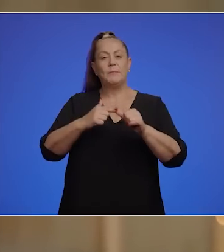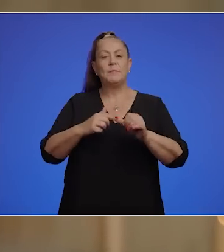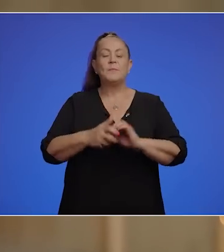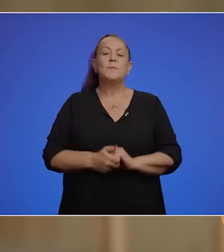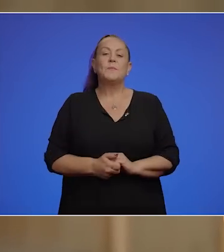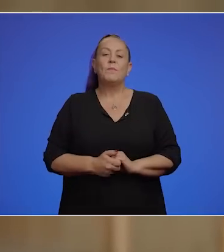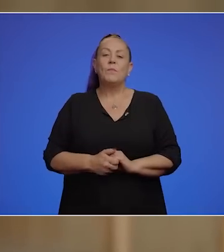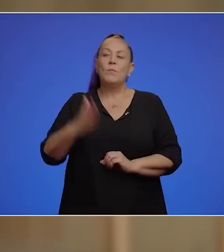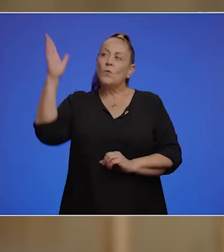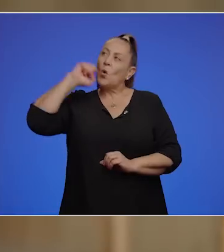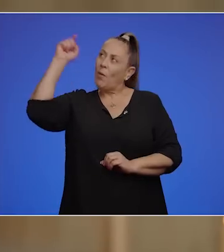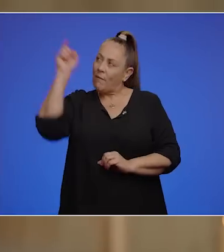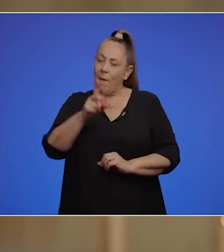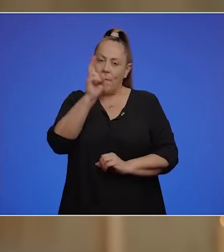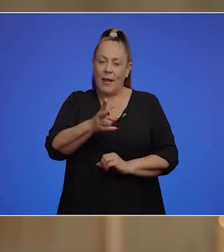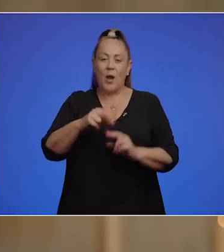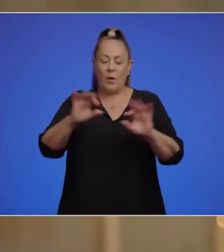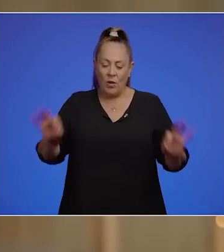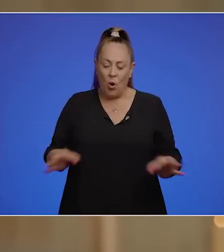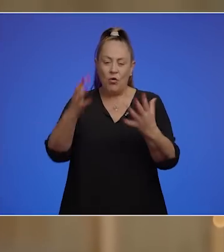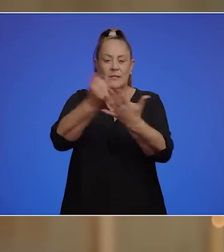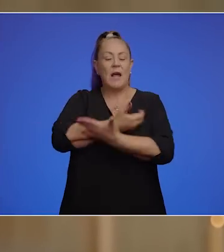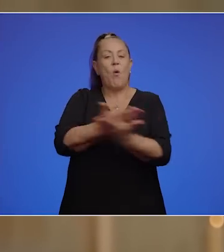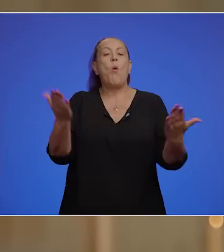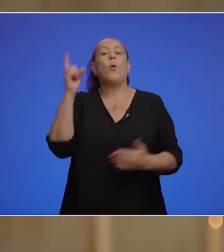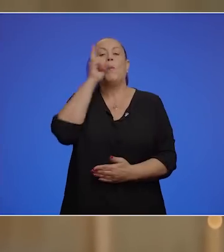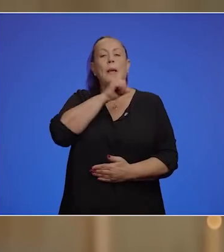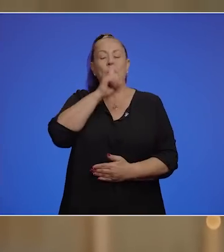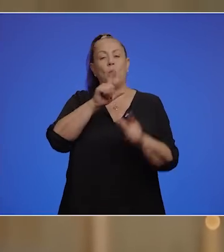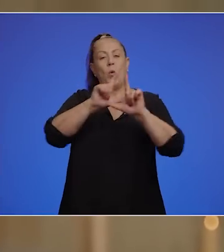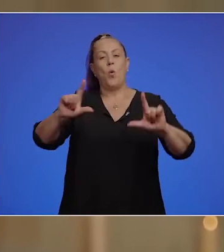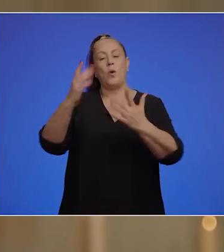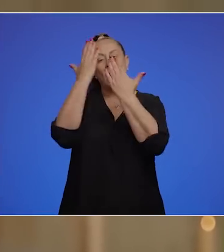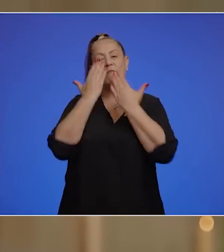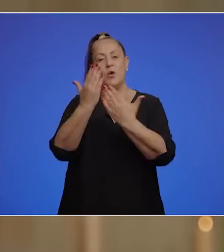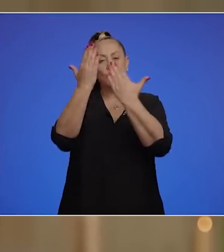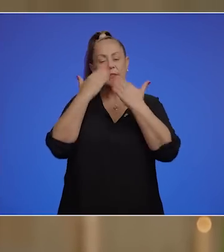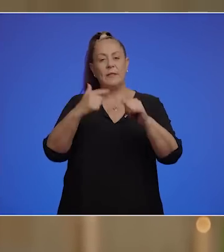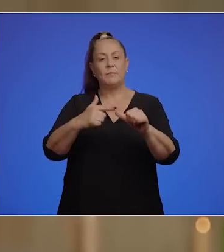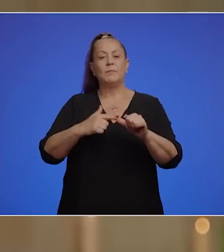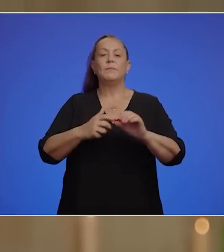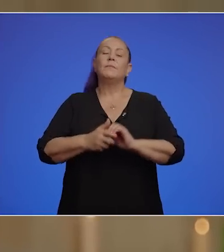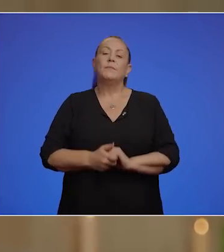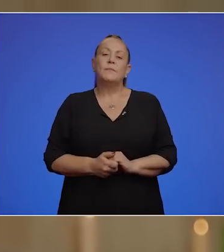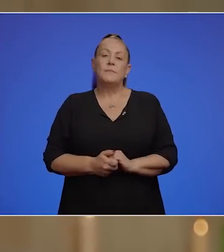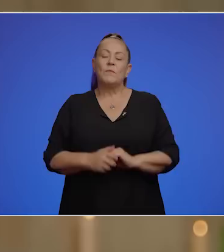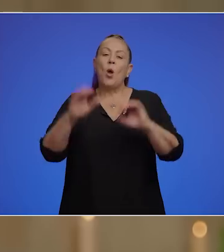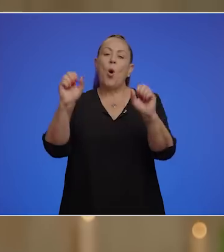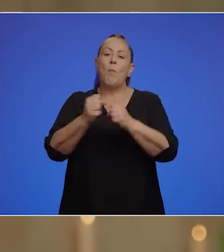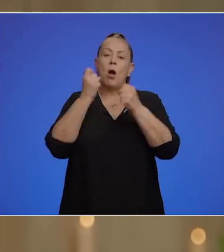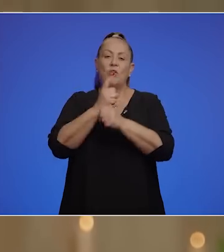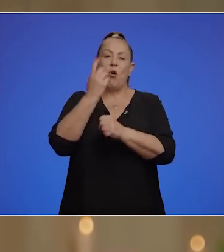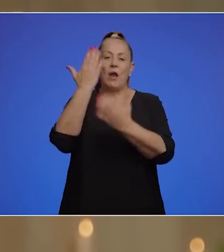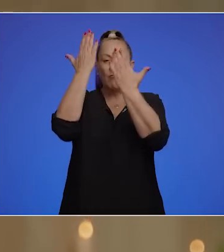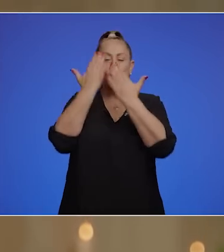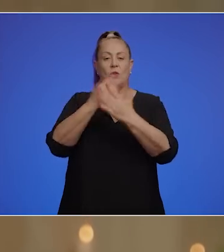You will come again in glory with salvation for your people. Lord, have mercy. Lord, have mercy. May Almighty God have mercy